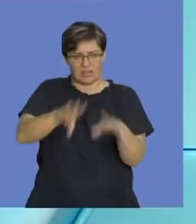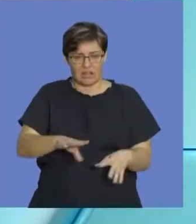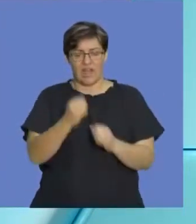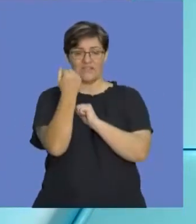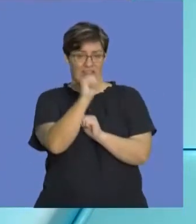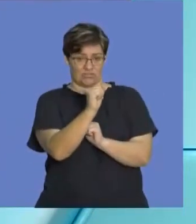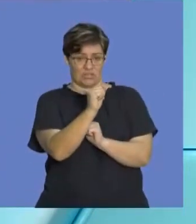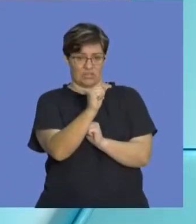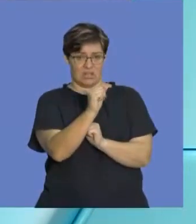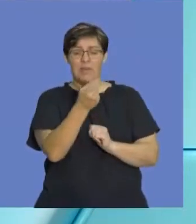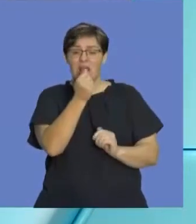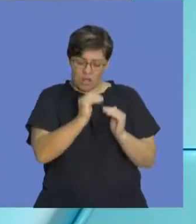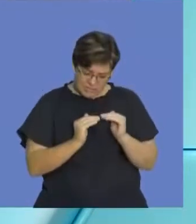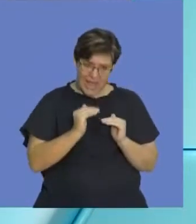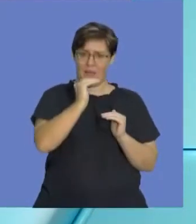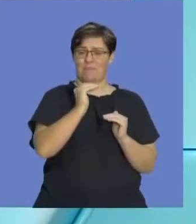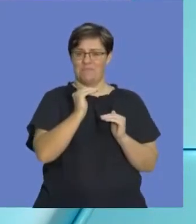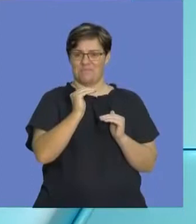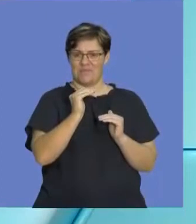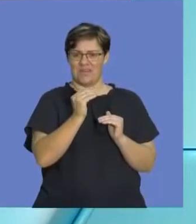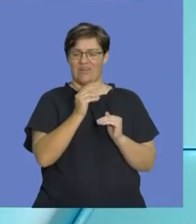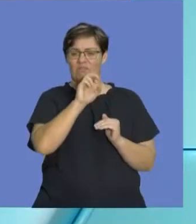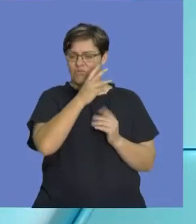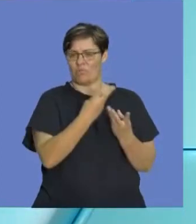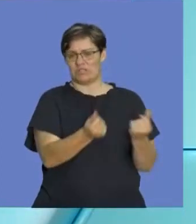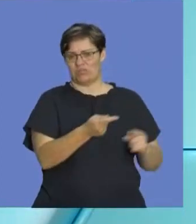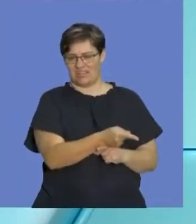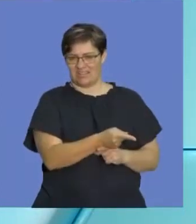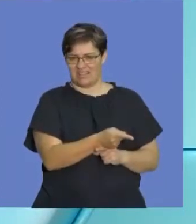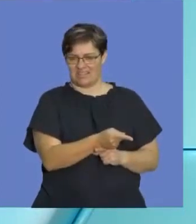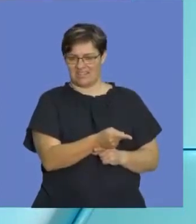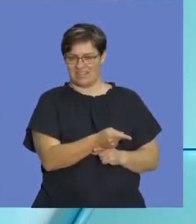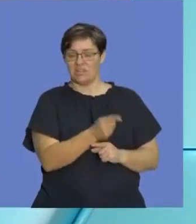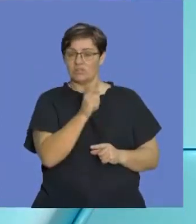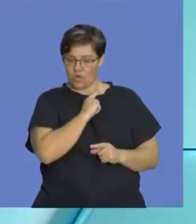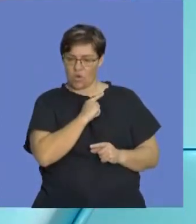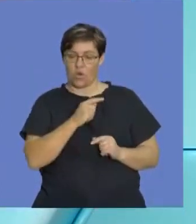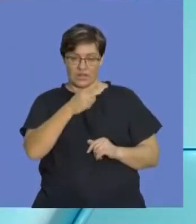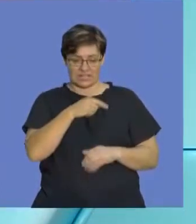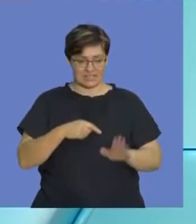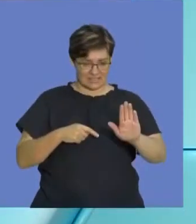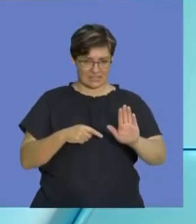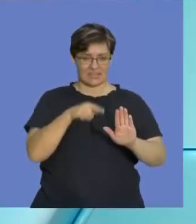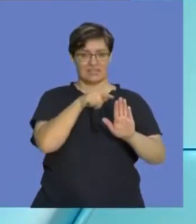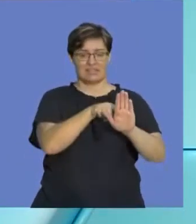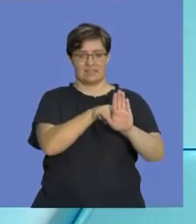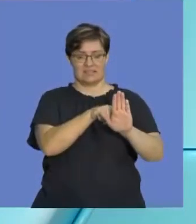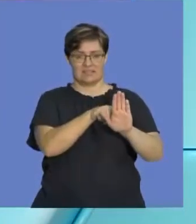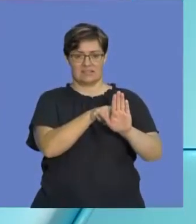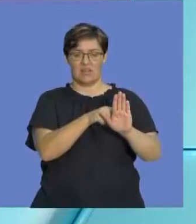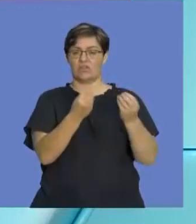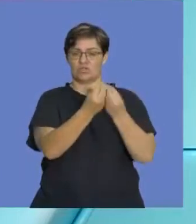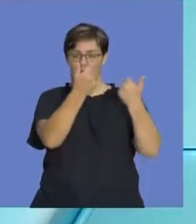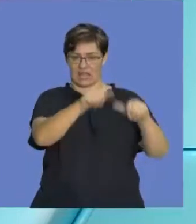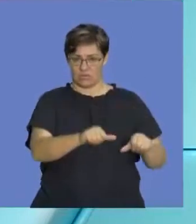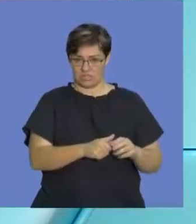it's going to increase the cost price of that raw material. So therefore, a debit to trading to your